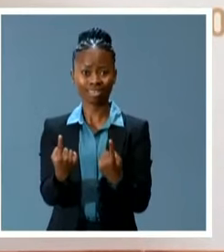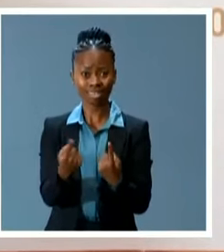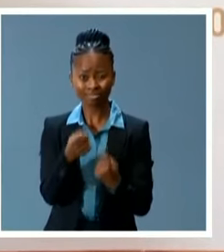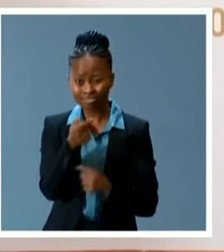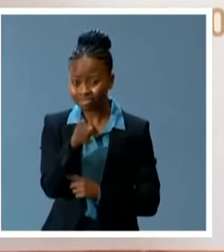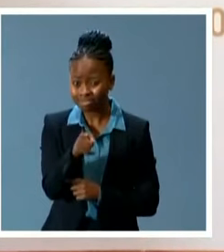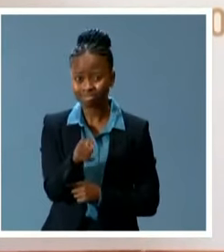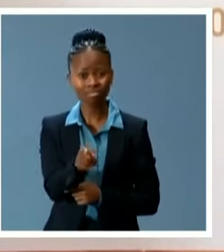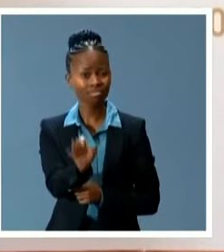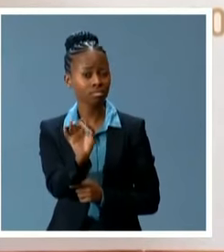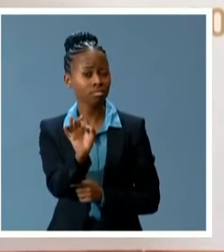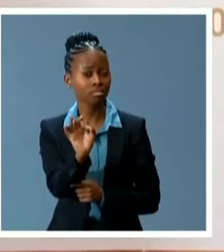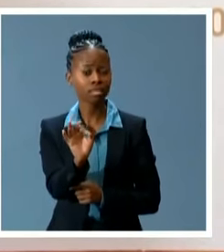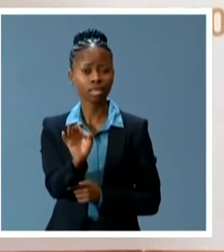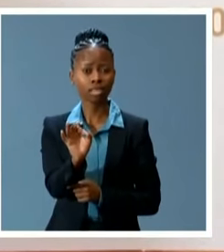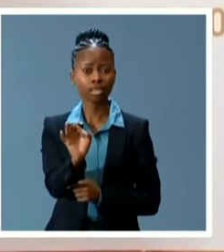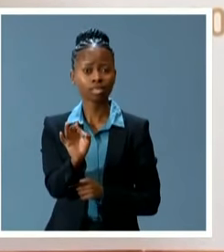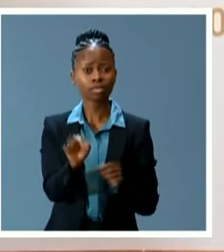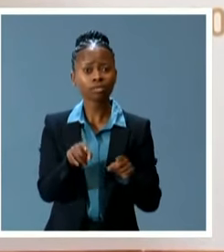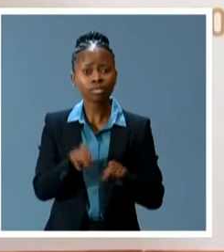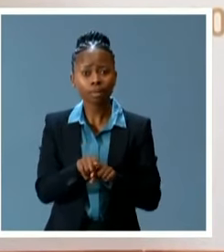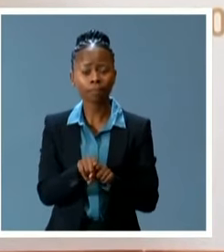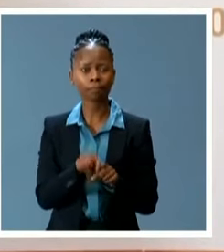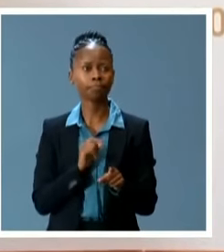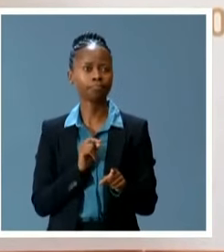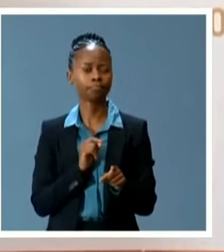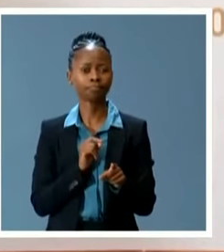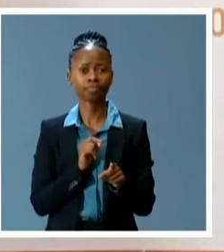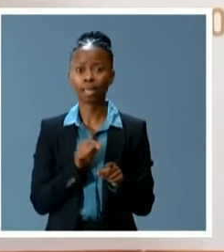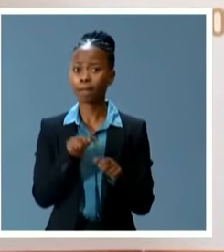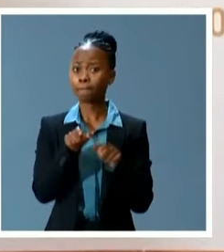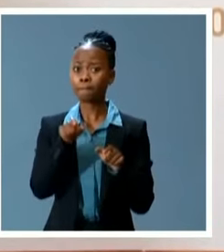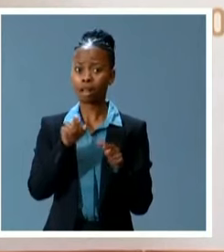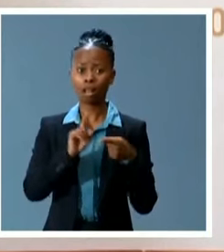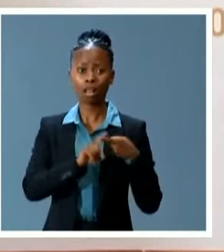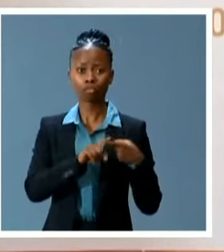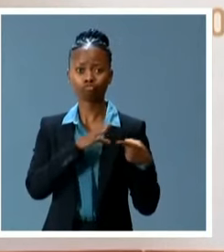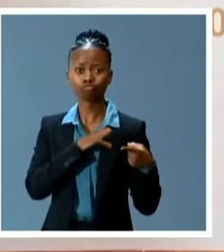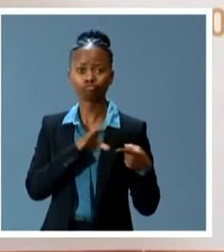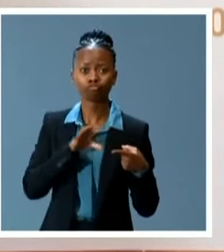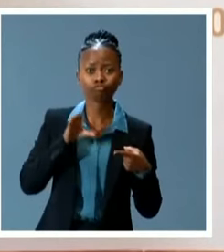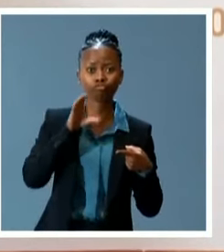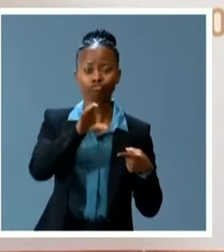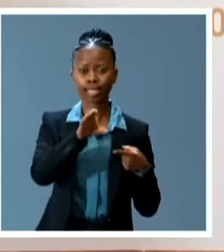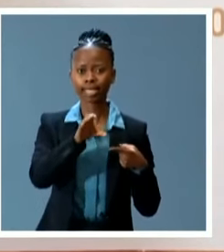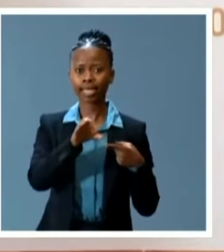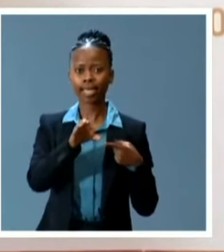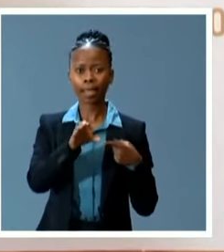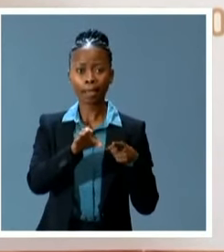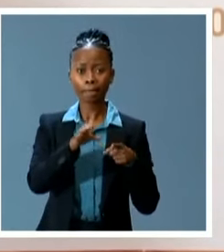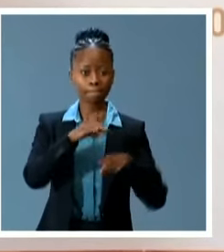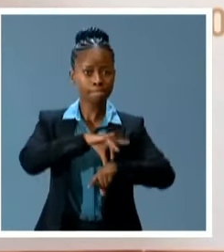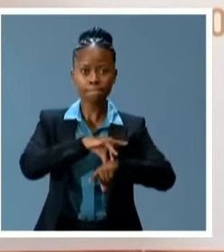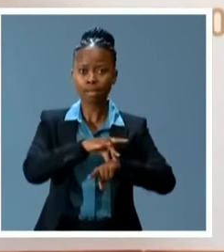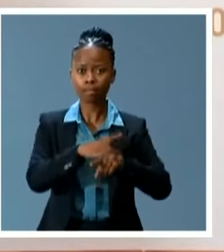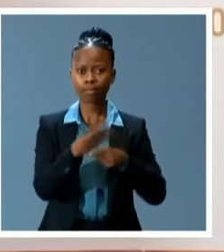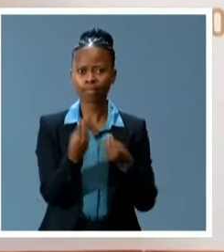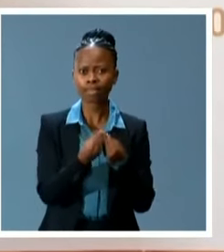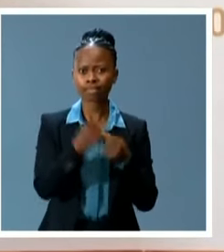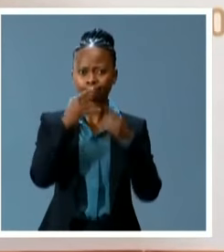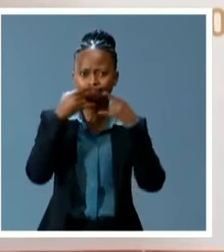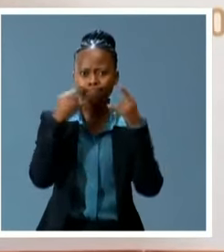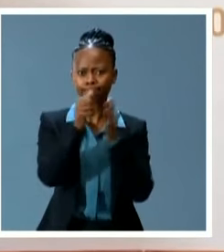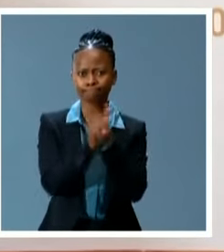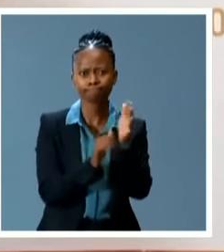solidarity has manifested itself through donations of diagnostics and therapeutic medical supplies, as well